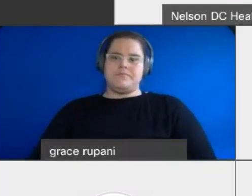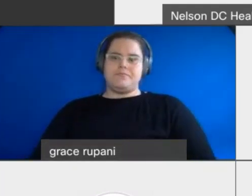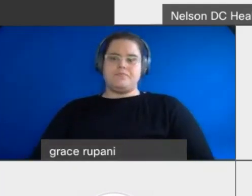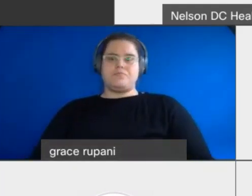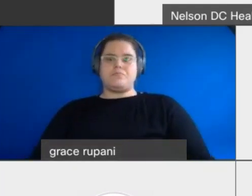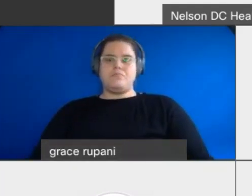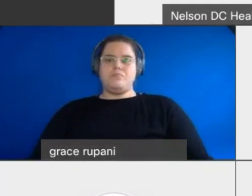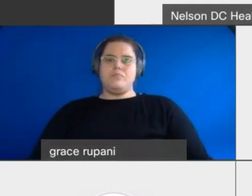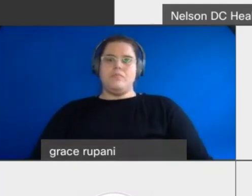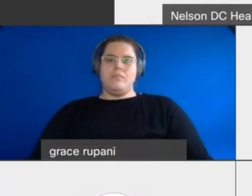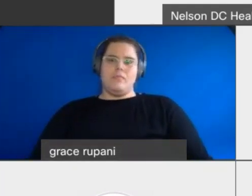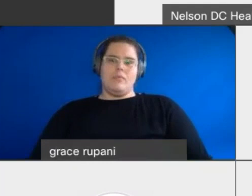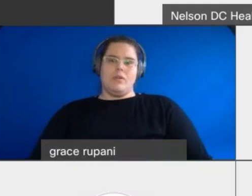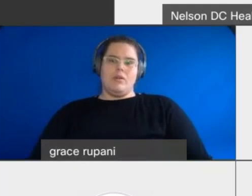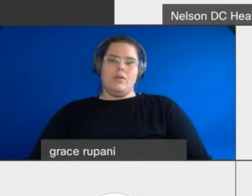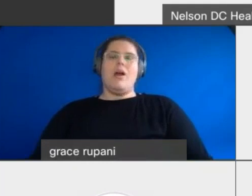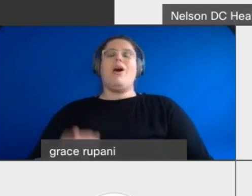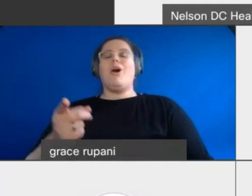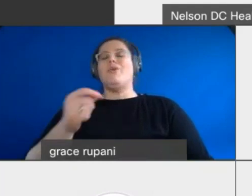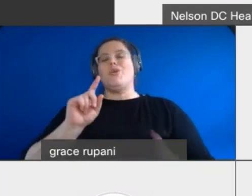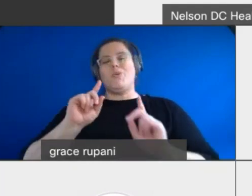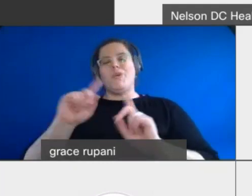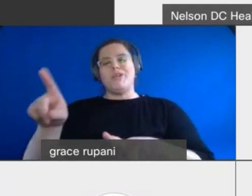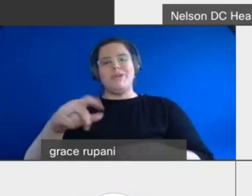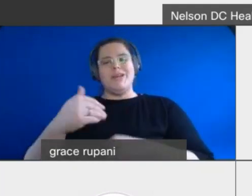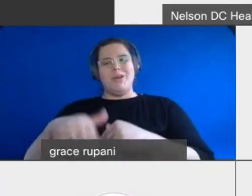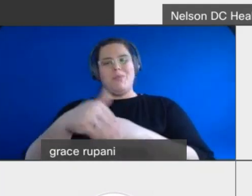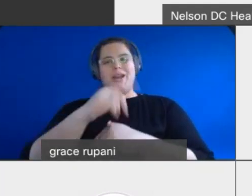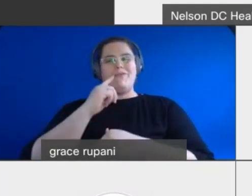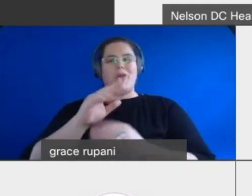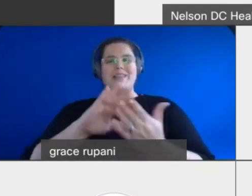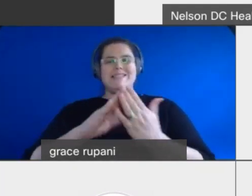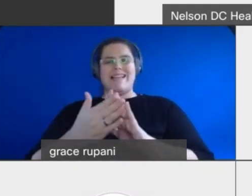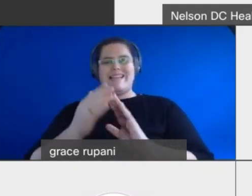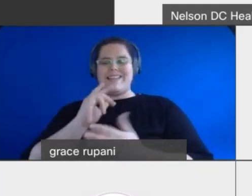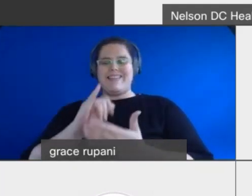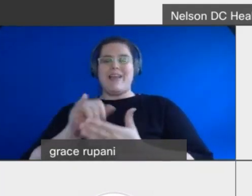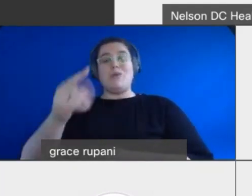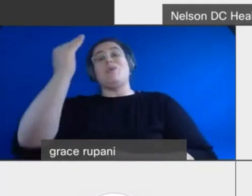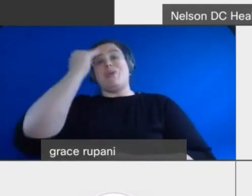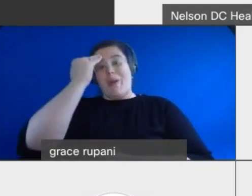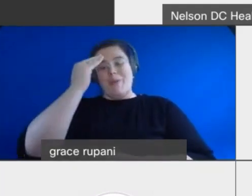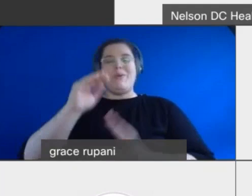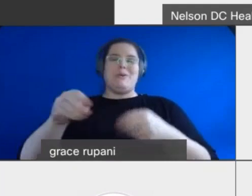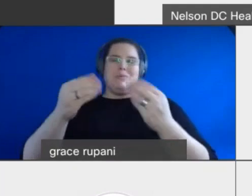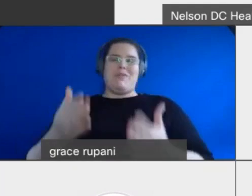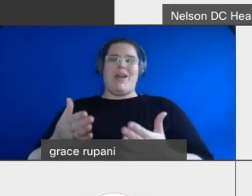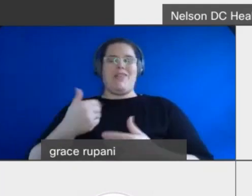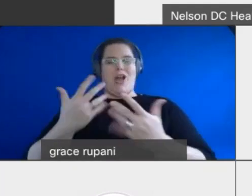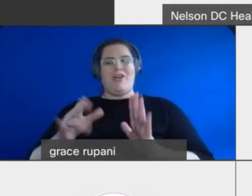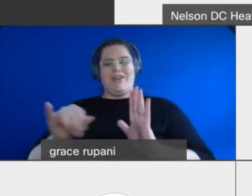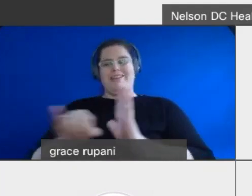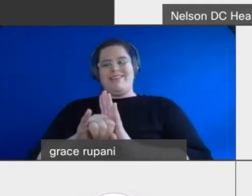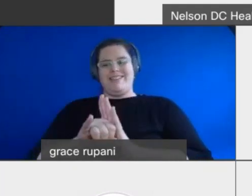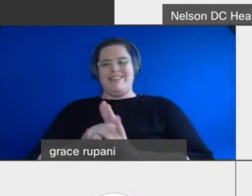Oh, but see, you went to Bread for the City, so they knew that you were a provider. If someone who went somewhere else, someone said they didn't have